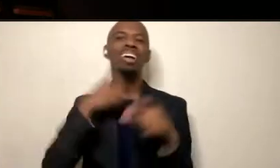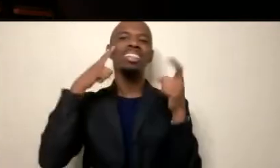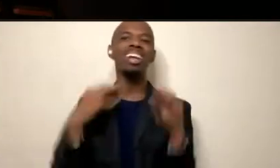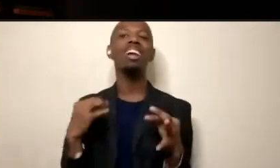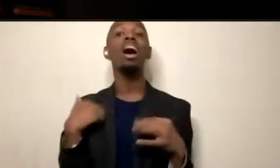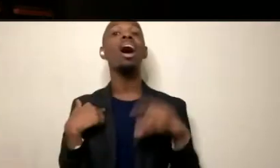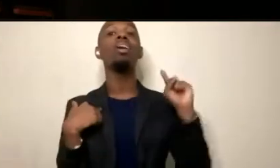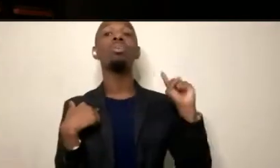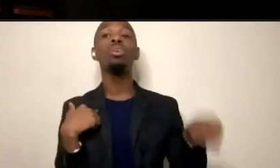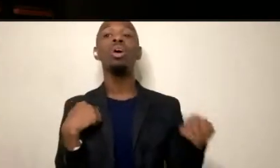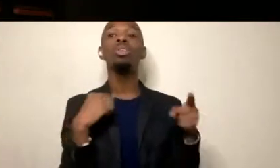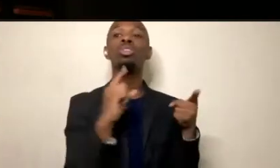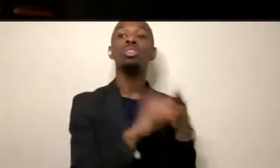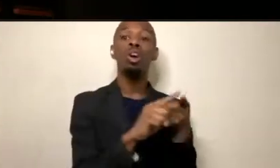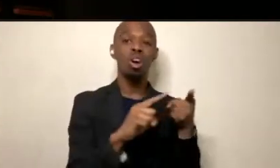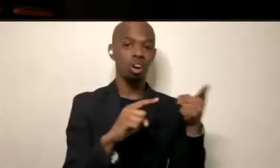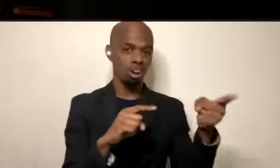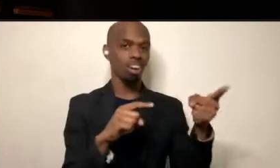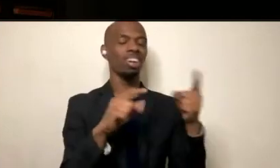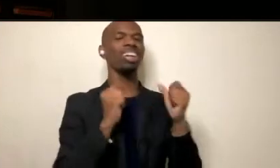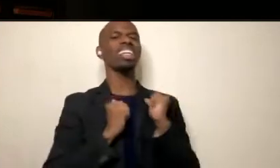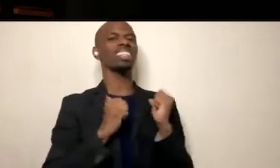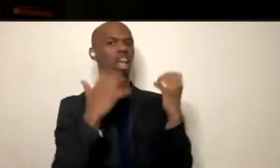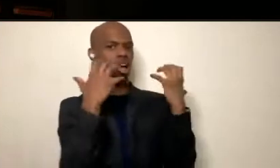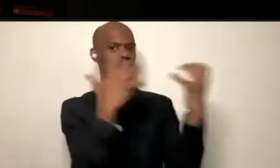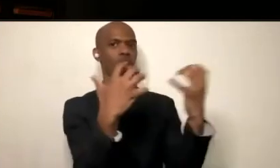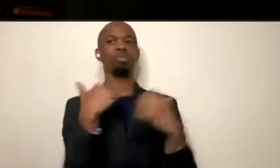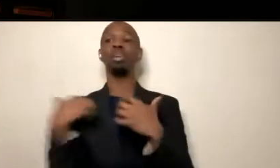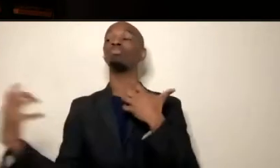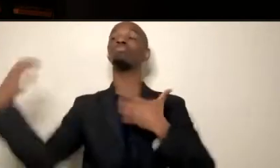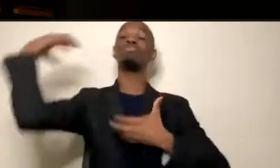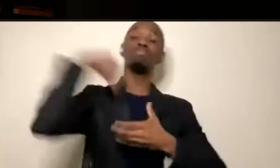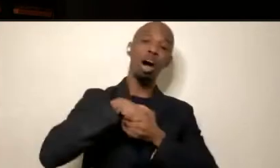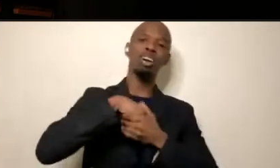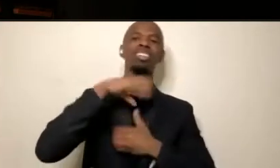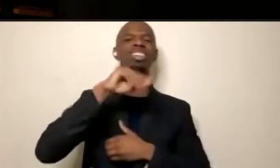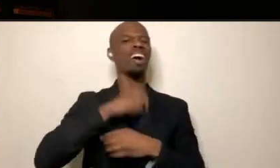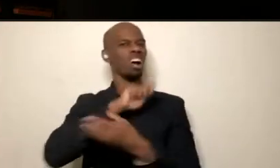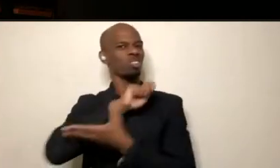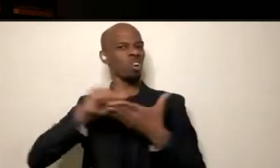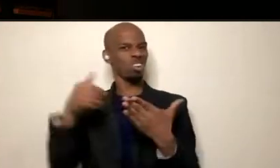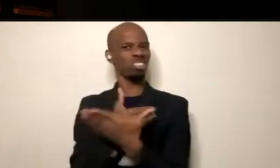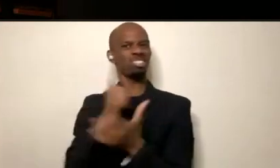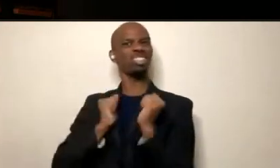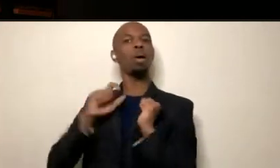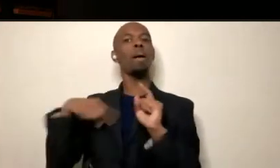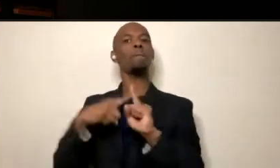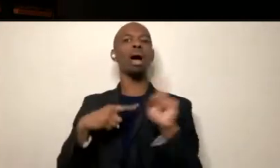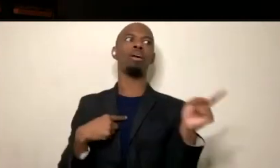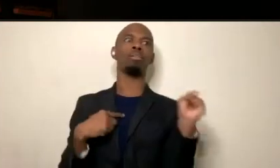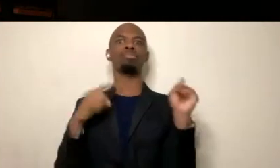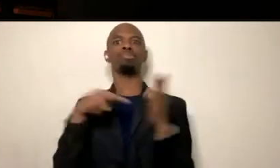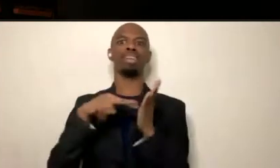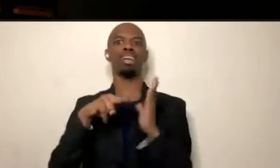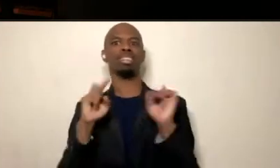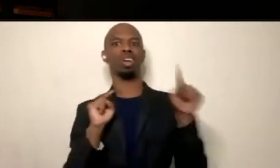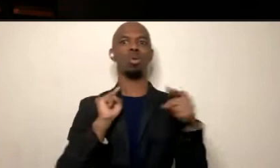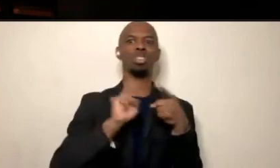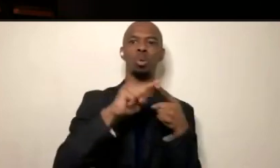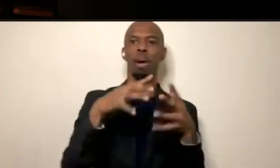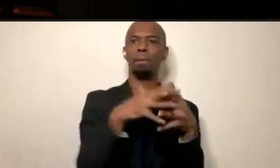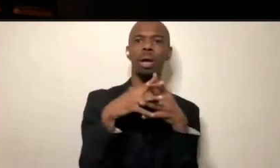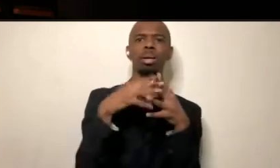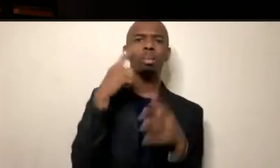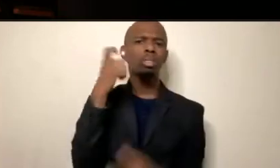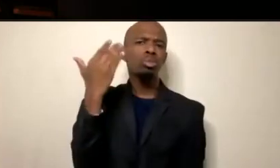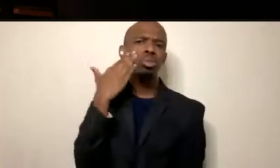piece about new dancing in America. And all of my girlfriends was like, oh, you gonna tell people? Yeah, because all dancers were doing it. We